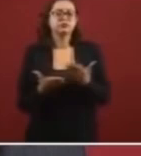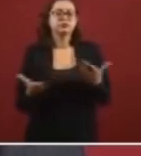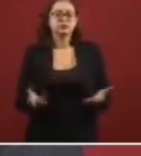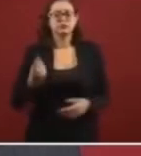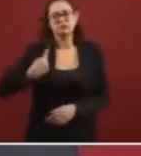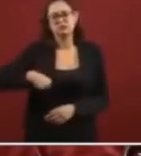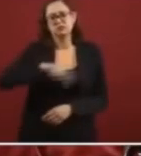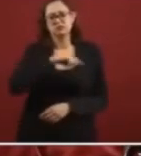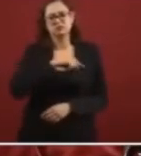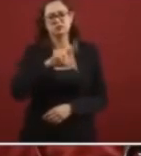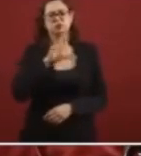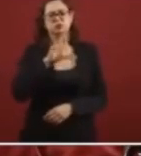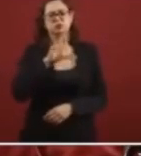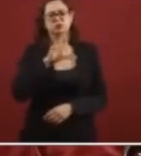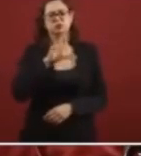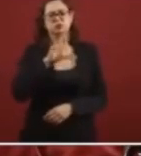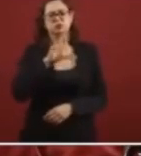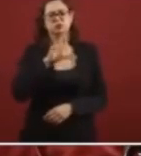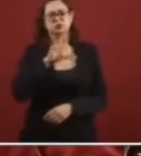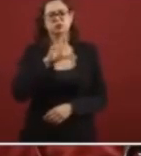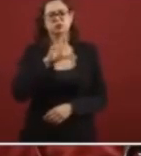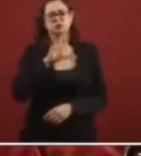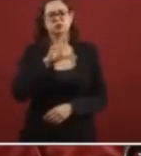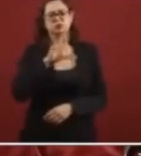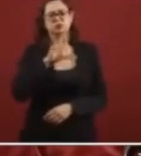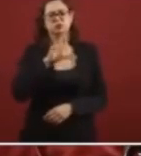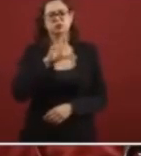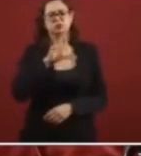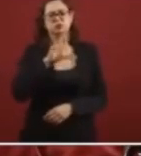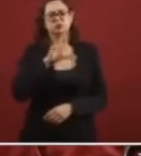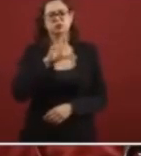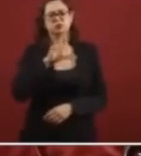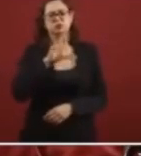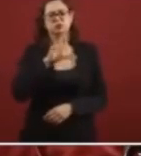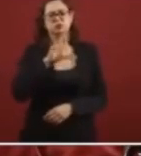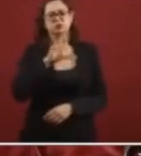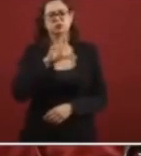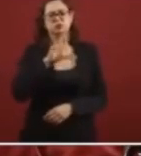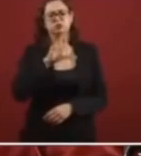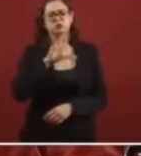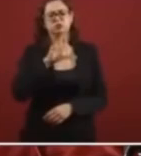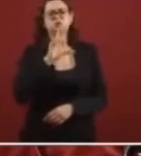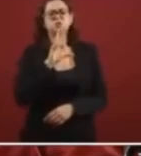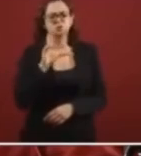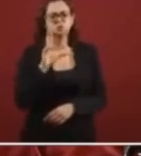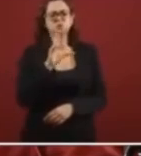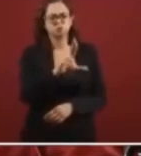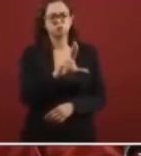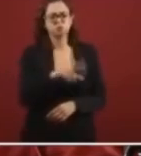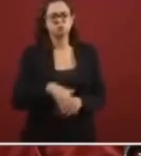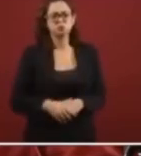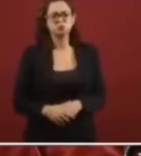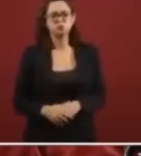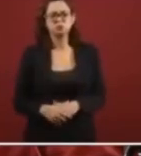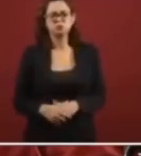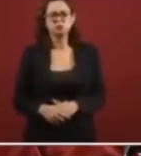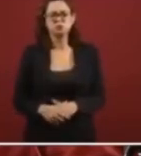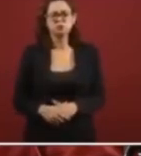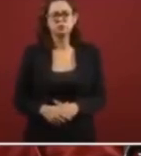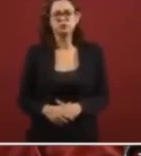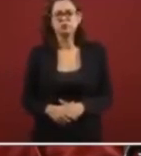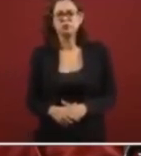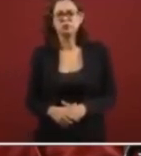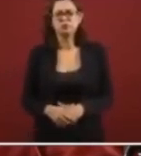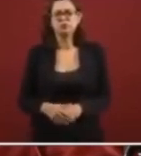Respondiendo a esa demanda. And we are responding to that demand or that complaint. Sí, está respondiendo.